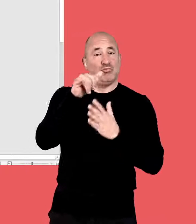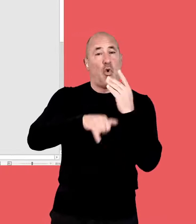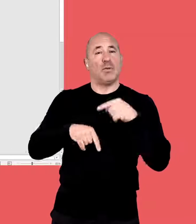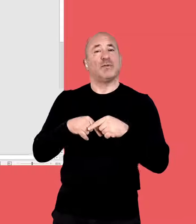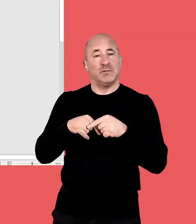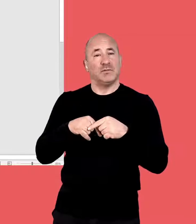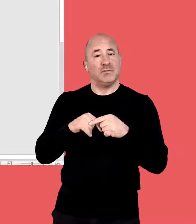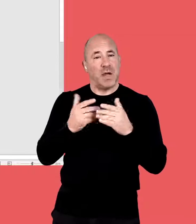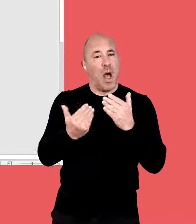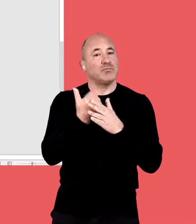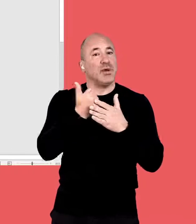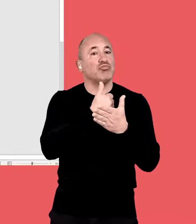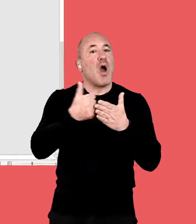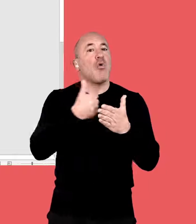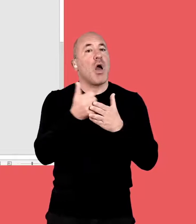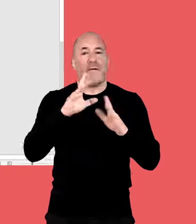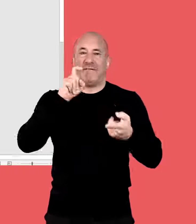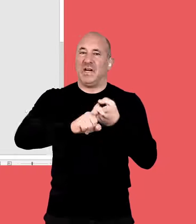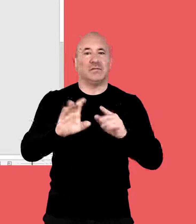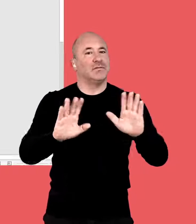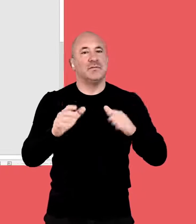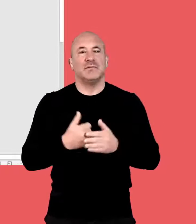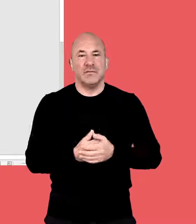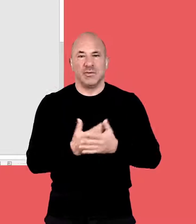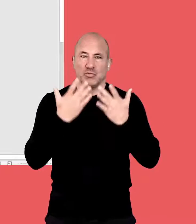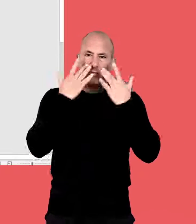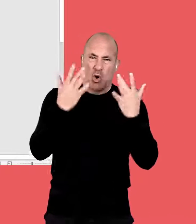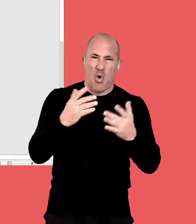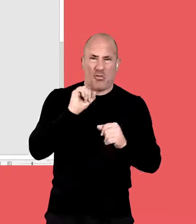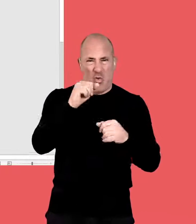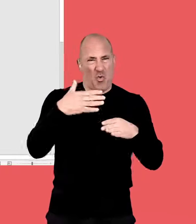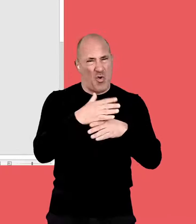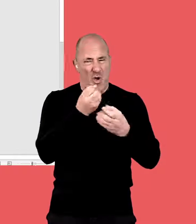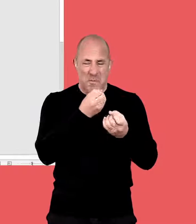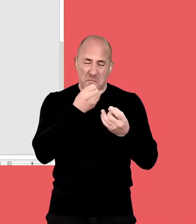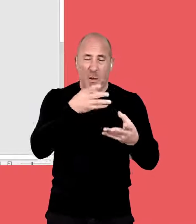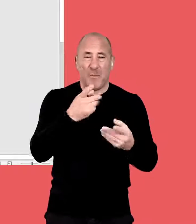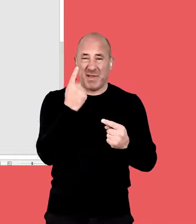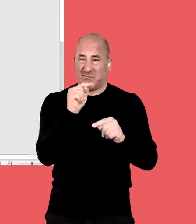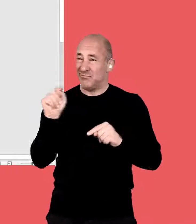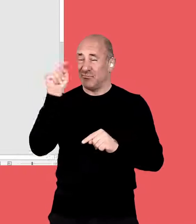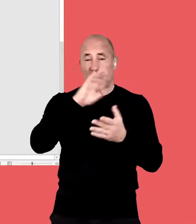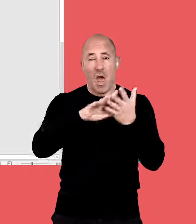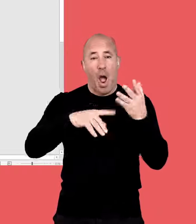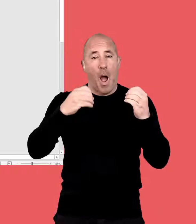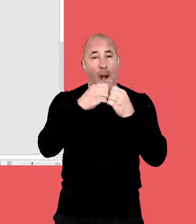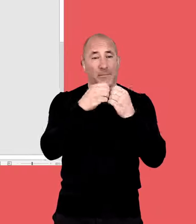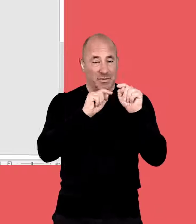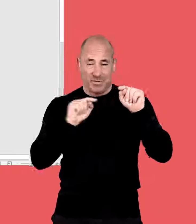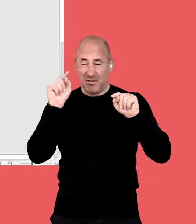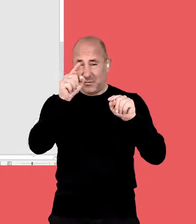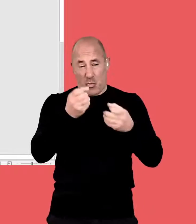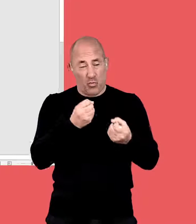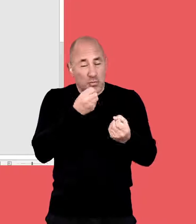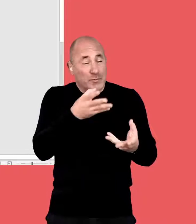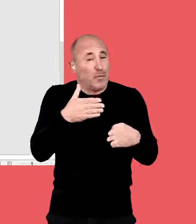document, updated regularly, to demonstrate the fantastic work that you're doing in each of your hubs.